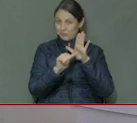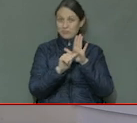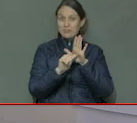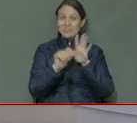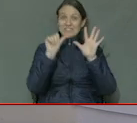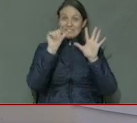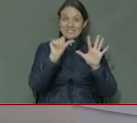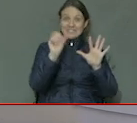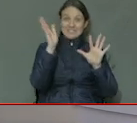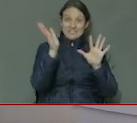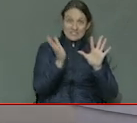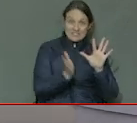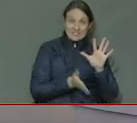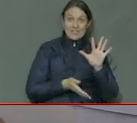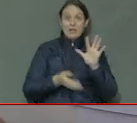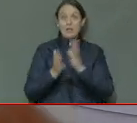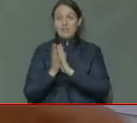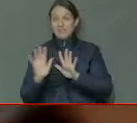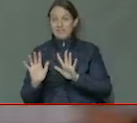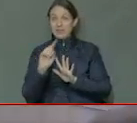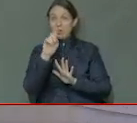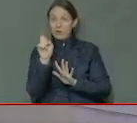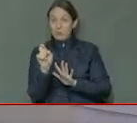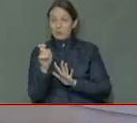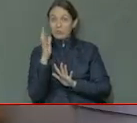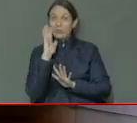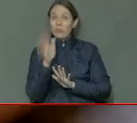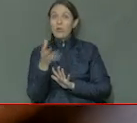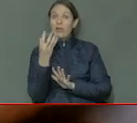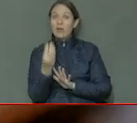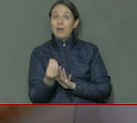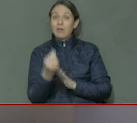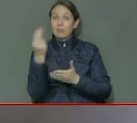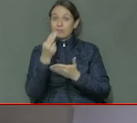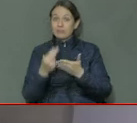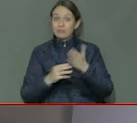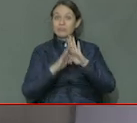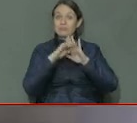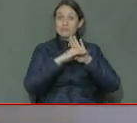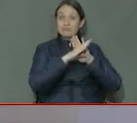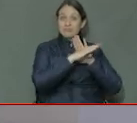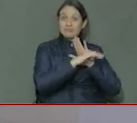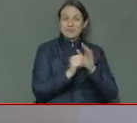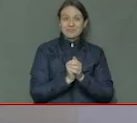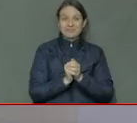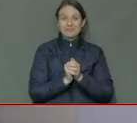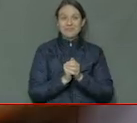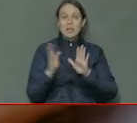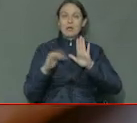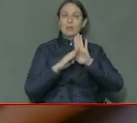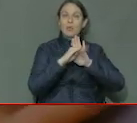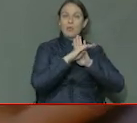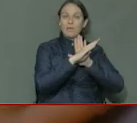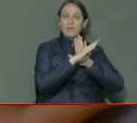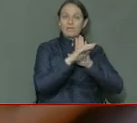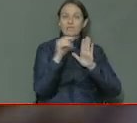of 10 questions will contain graphs. Okay, now they say the graph below not